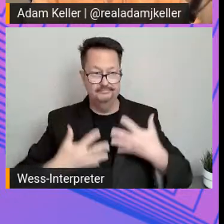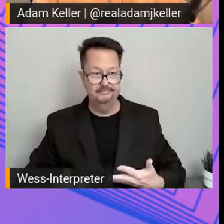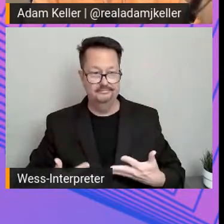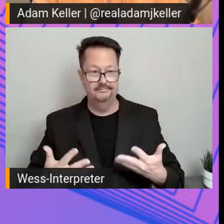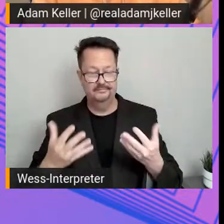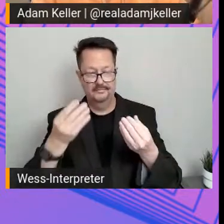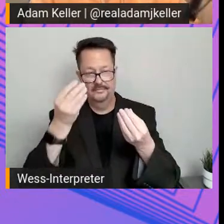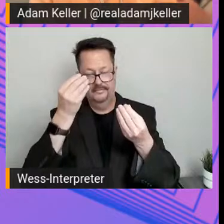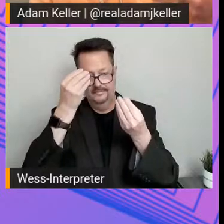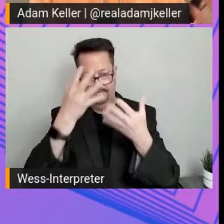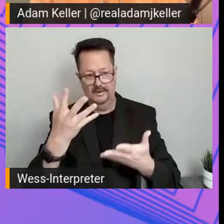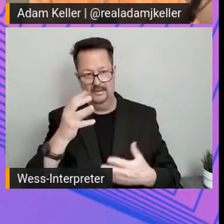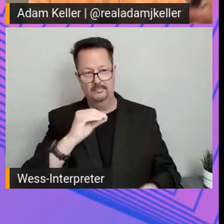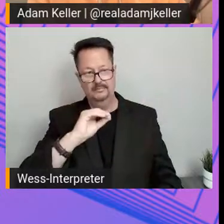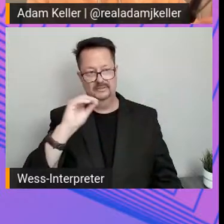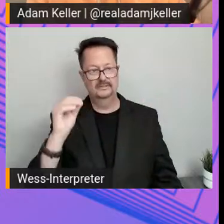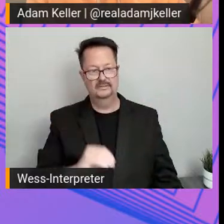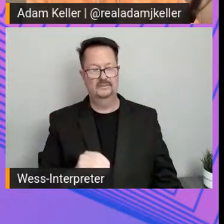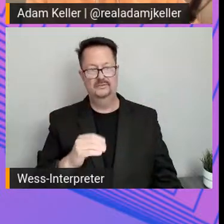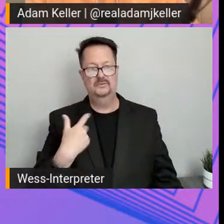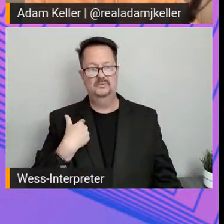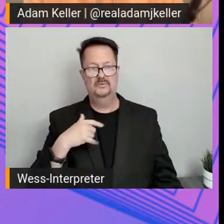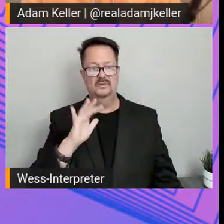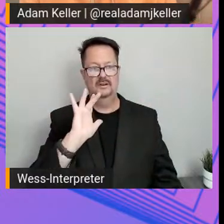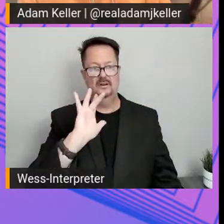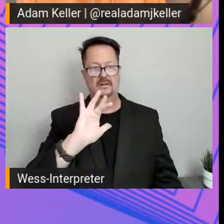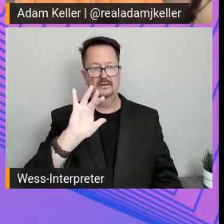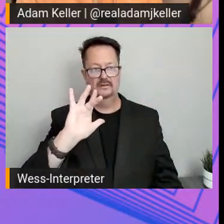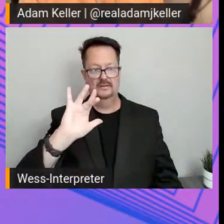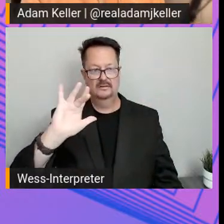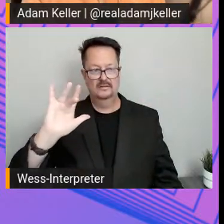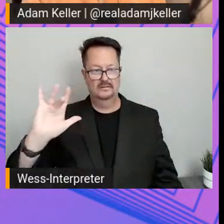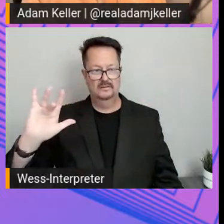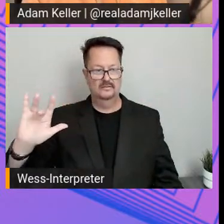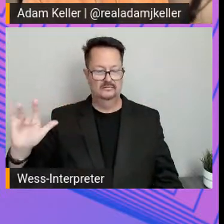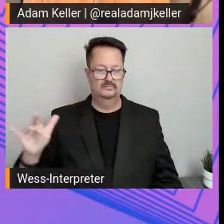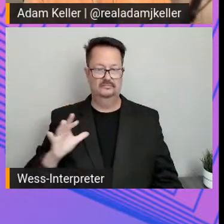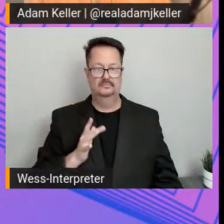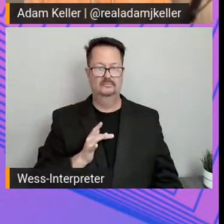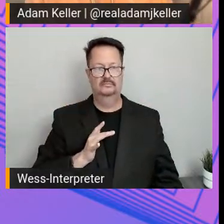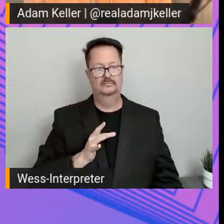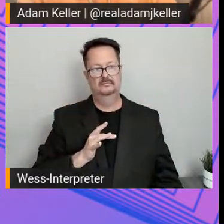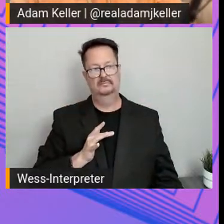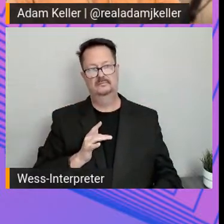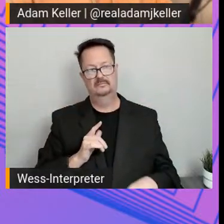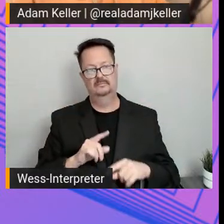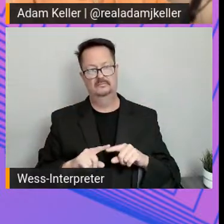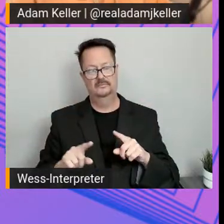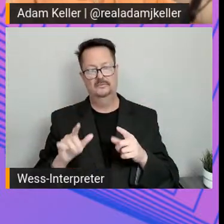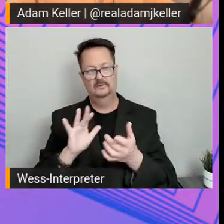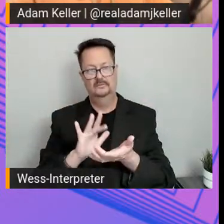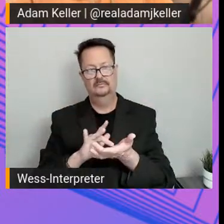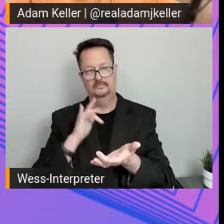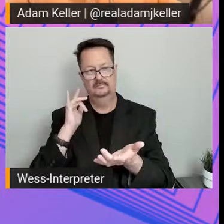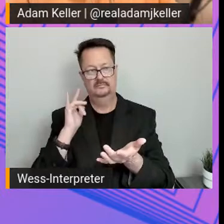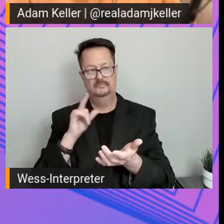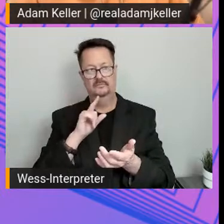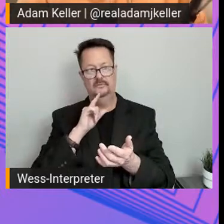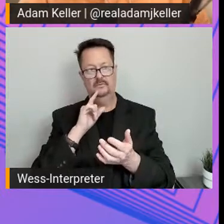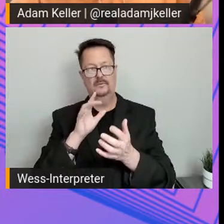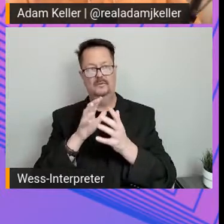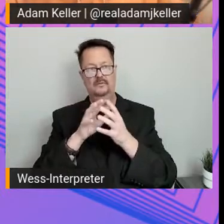that I want to scale on. And then you can use the Copilot CLI to also leverage some of those really great metrics that you may